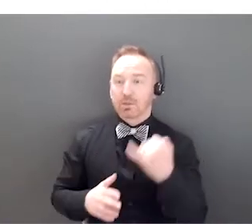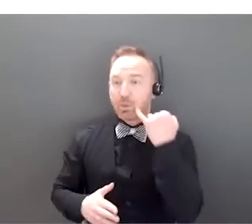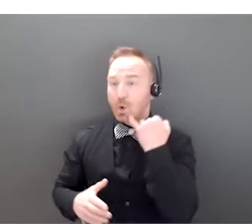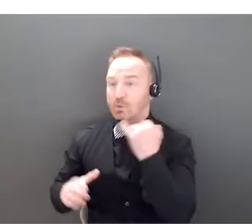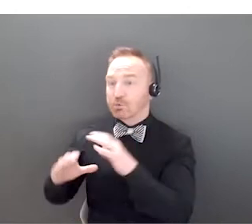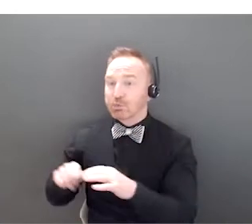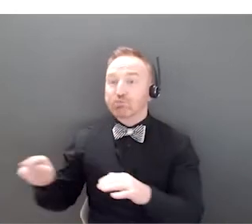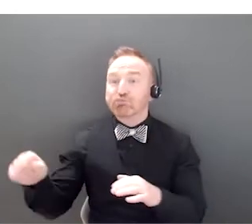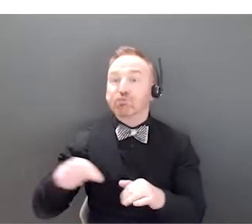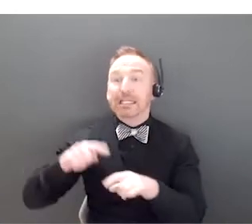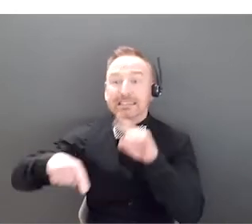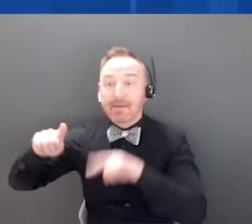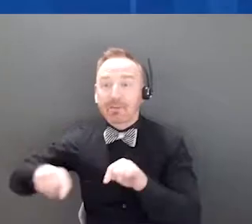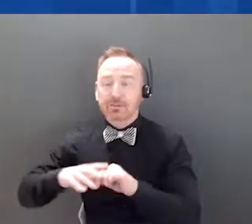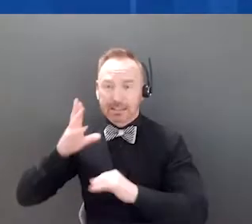lived experience.